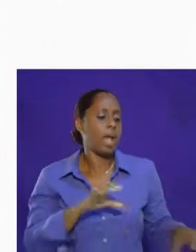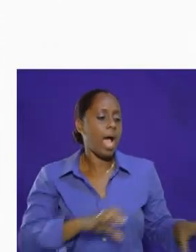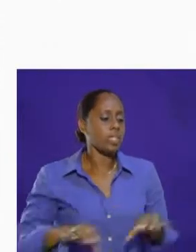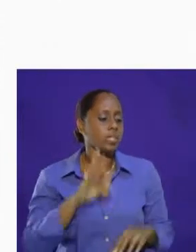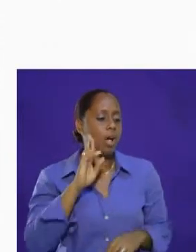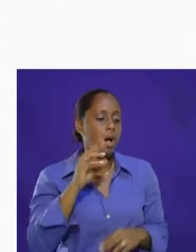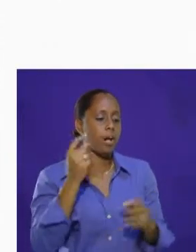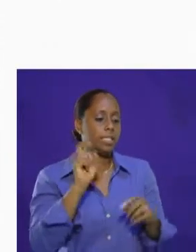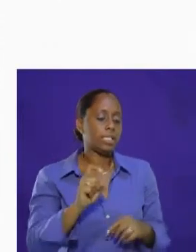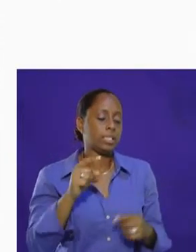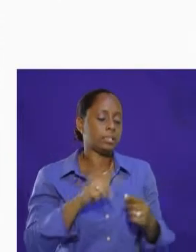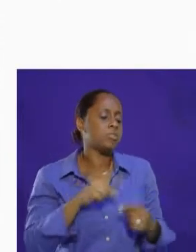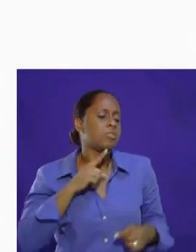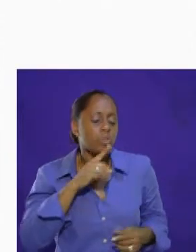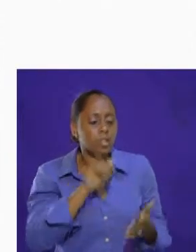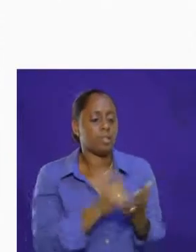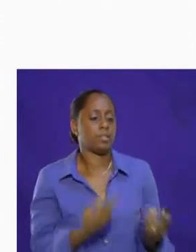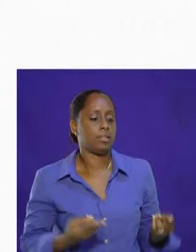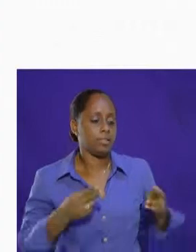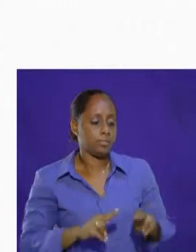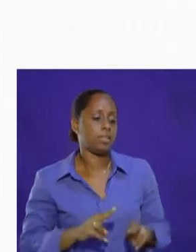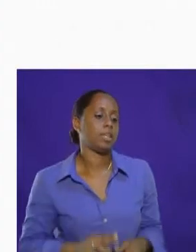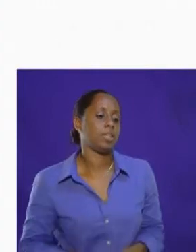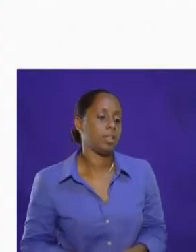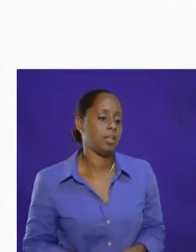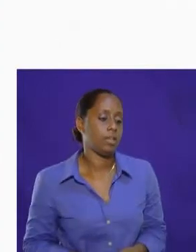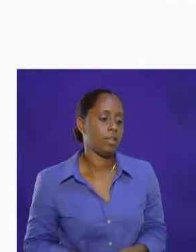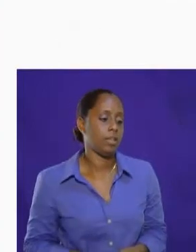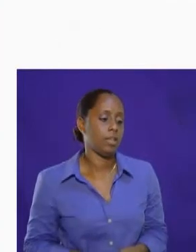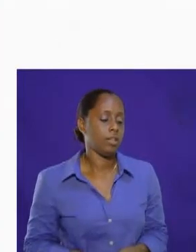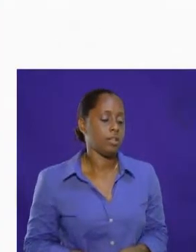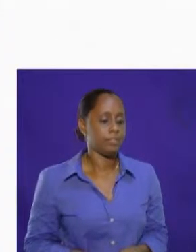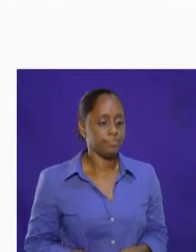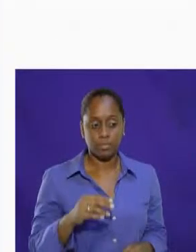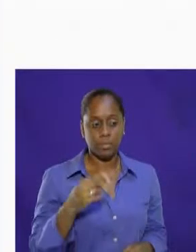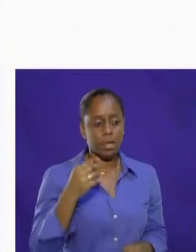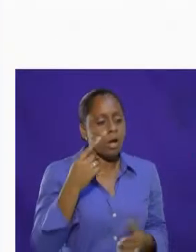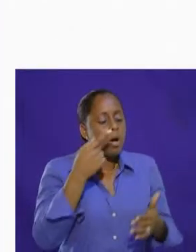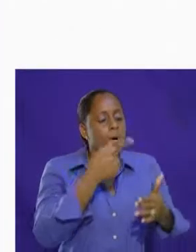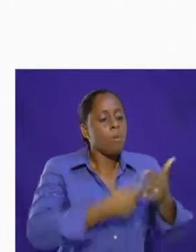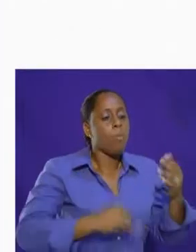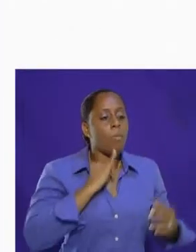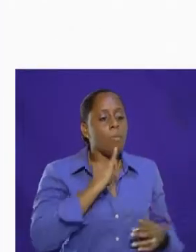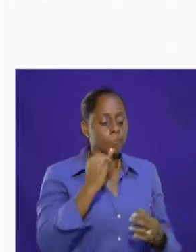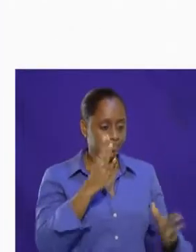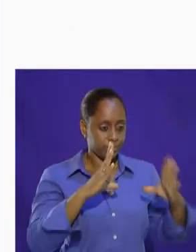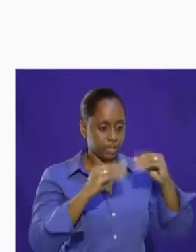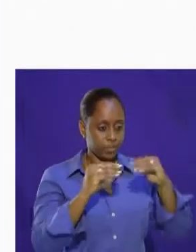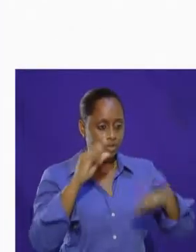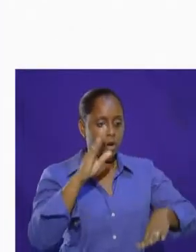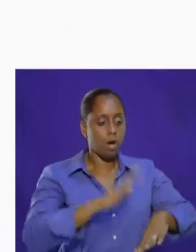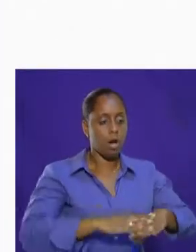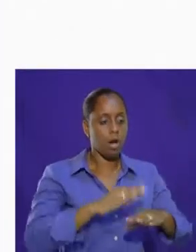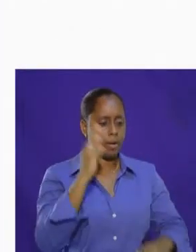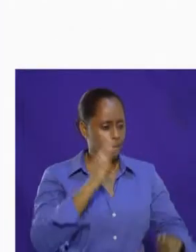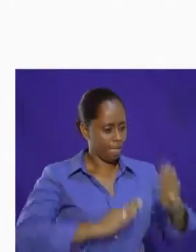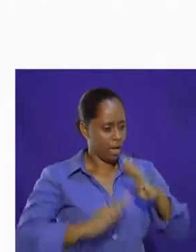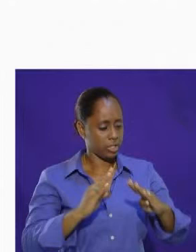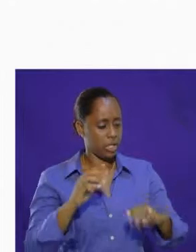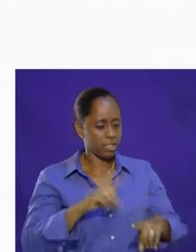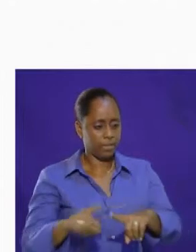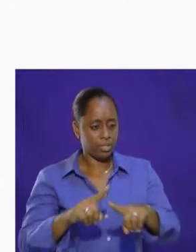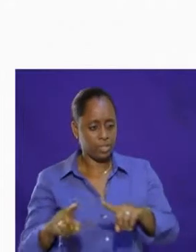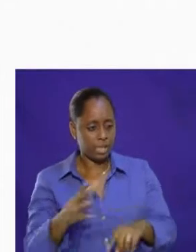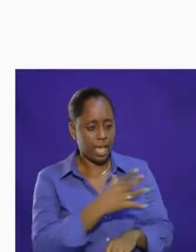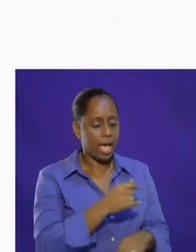reached, and what actions are needed to ensure that it is? What is the Convention on Biological